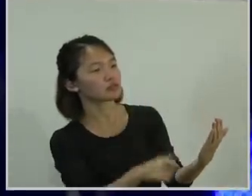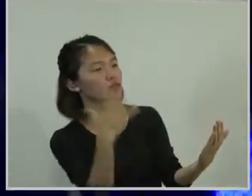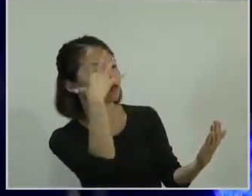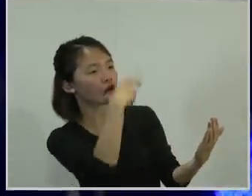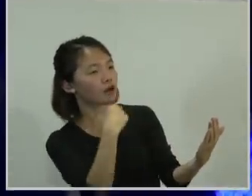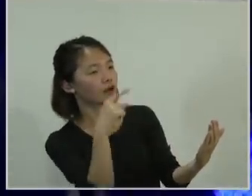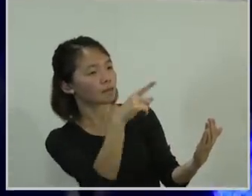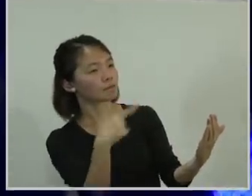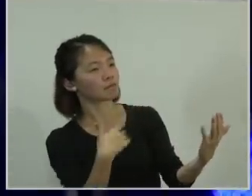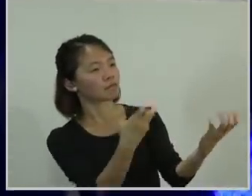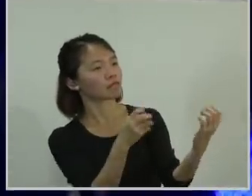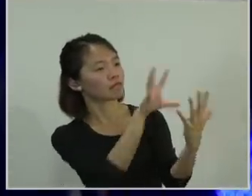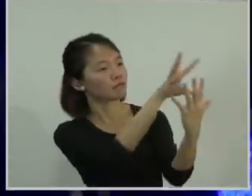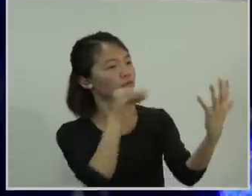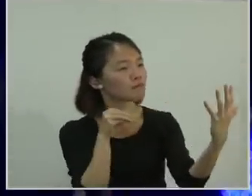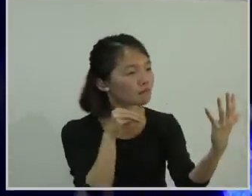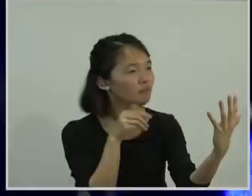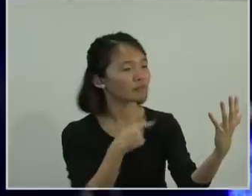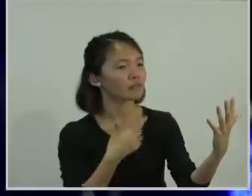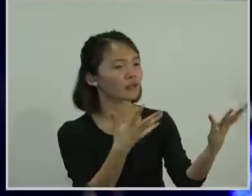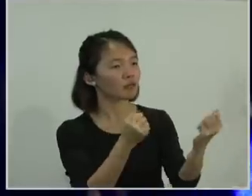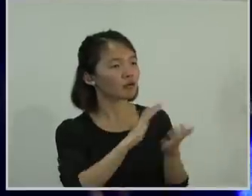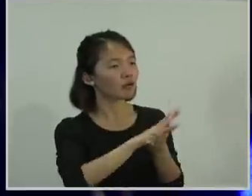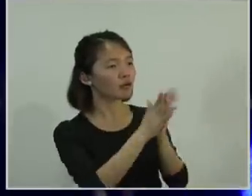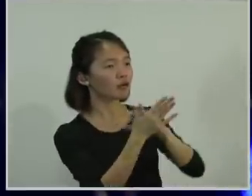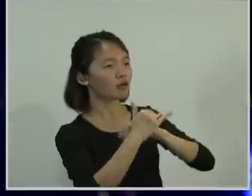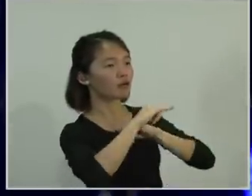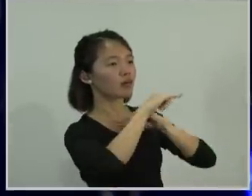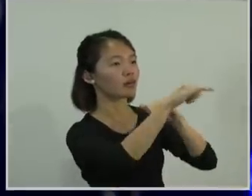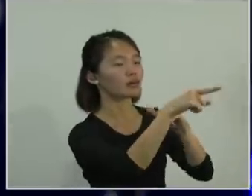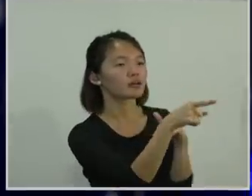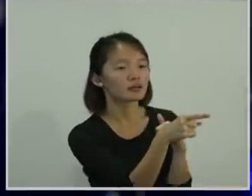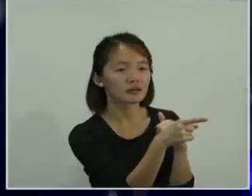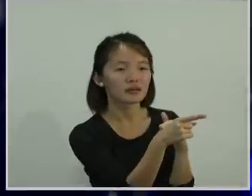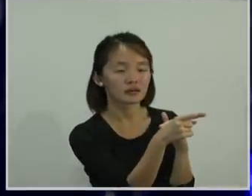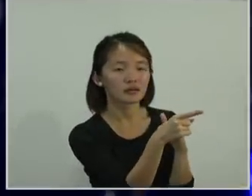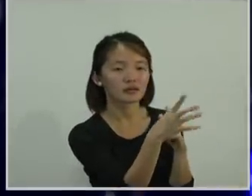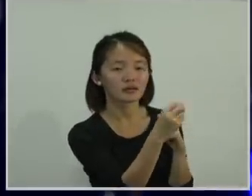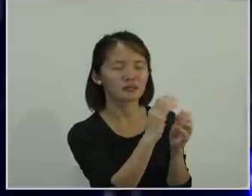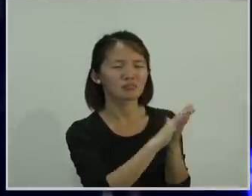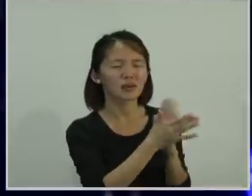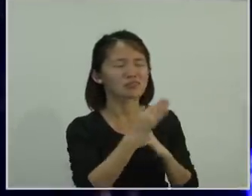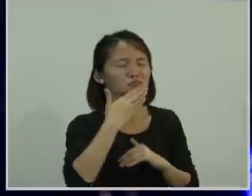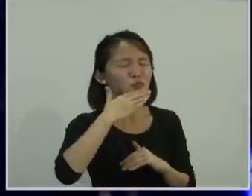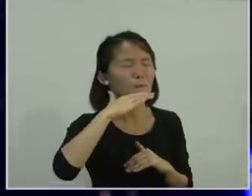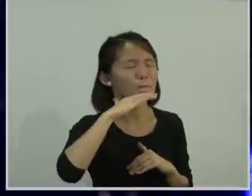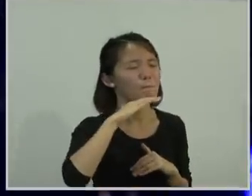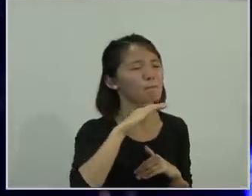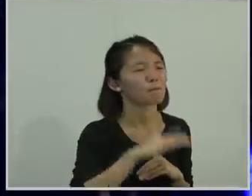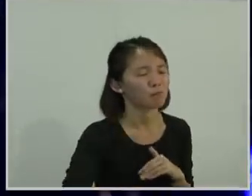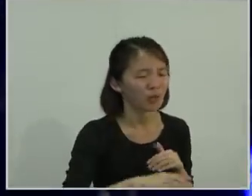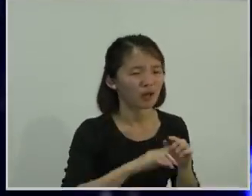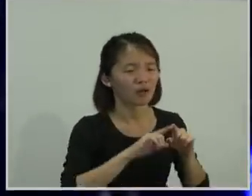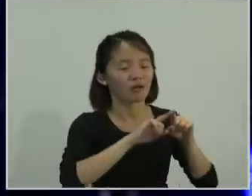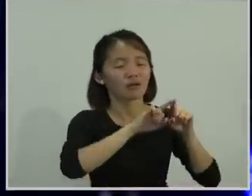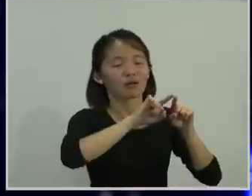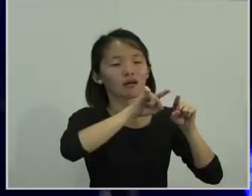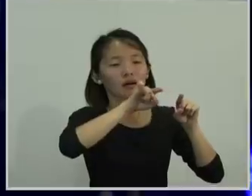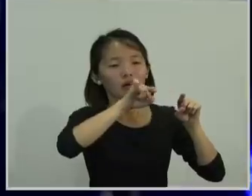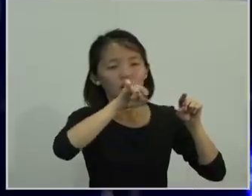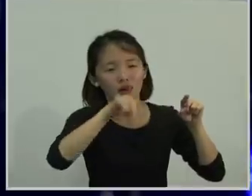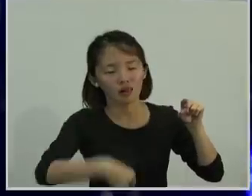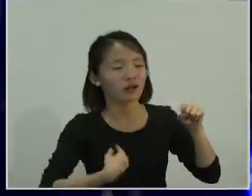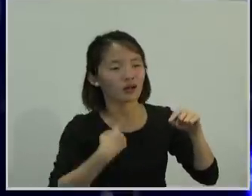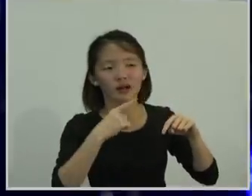I would evolve into a beautiful one like this. And it got so bad to the point where I couldn't